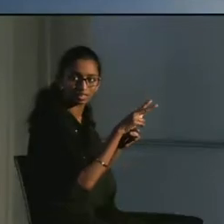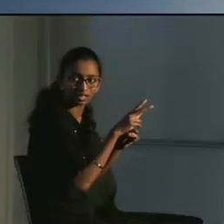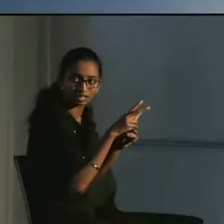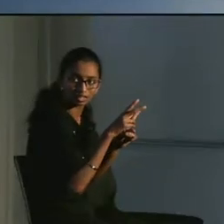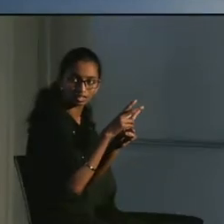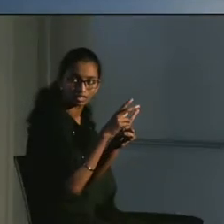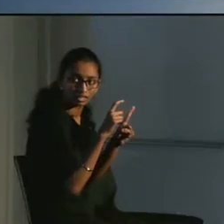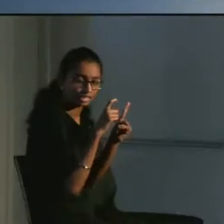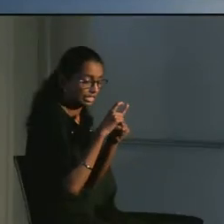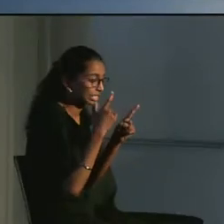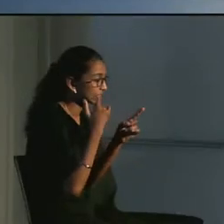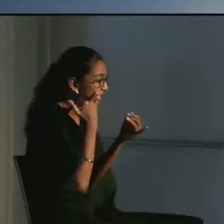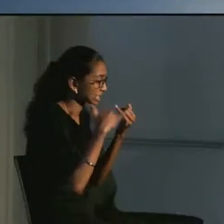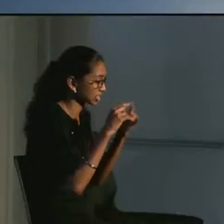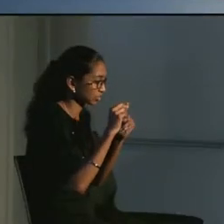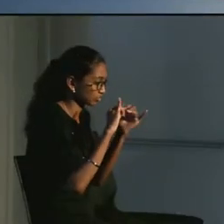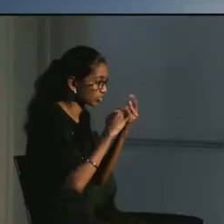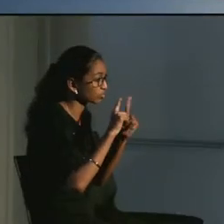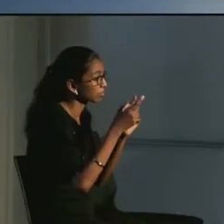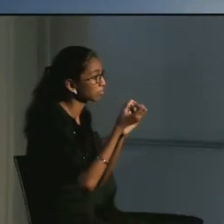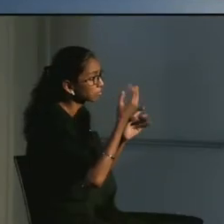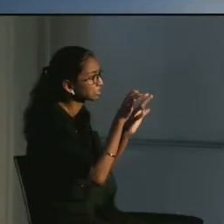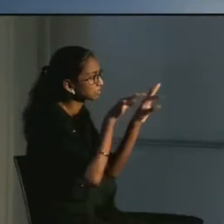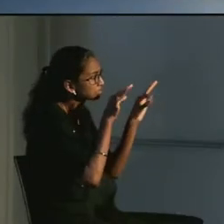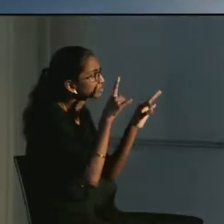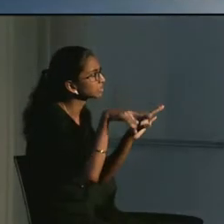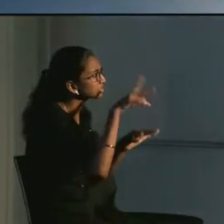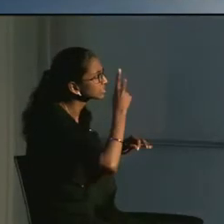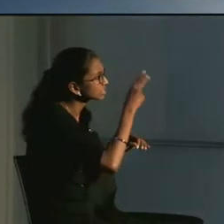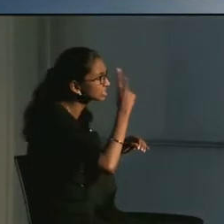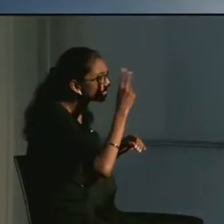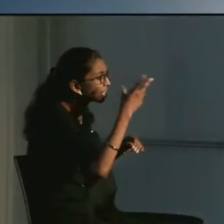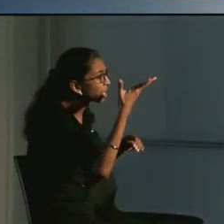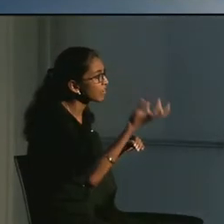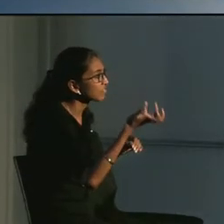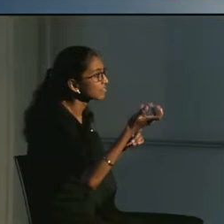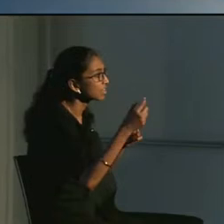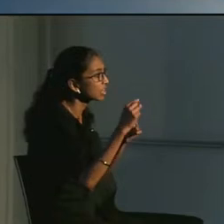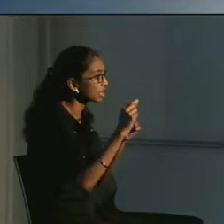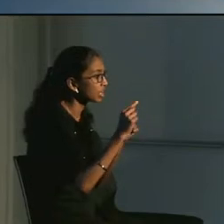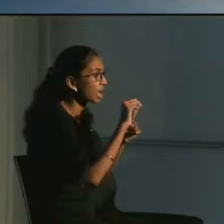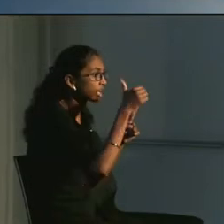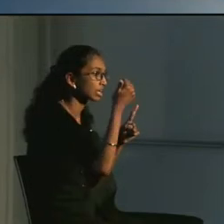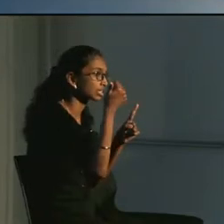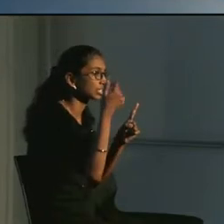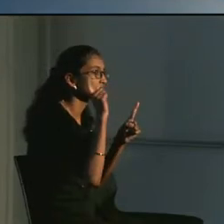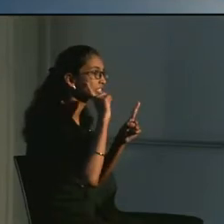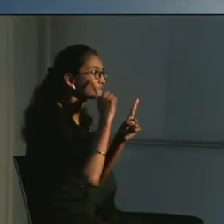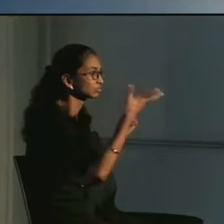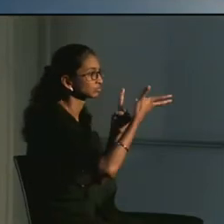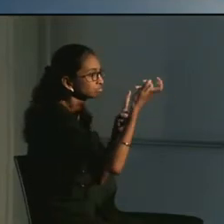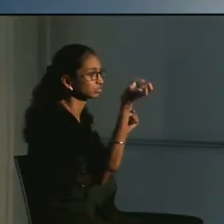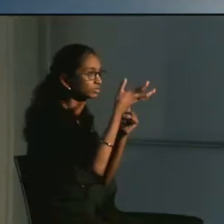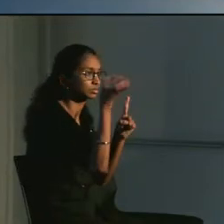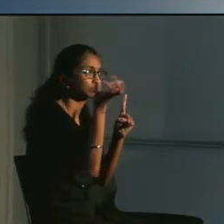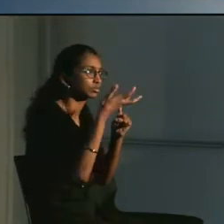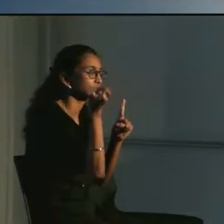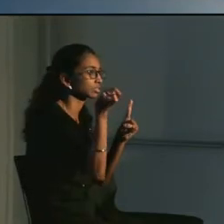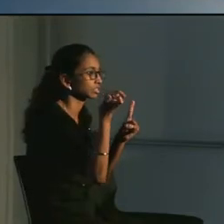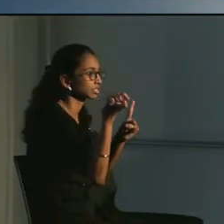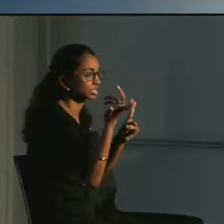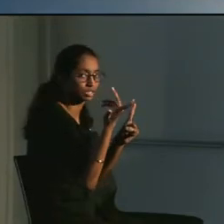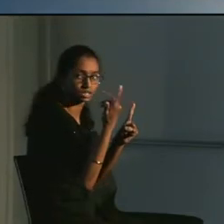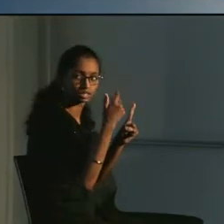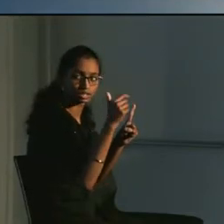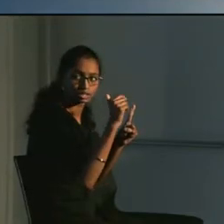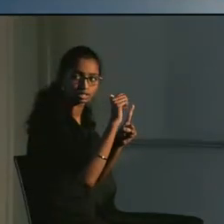but there are several parts of the city which have been occupied by particular aesthetic sounds, which are now where